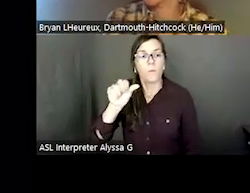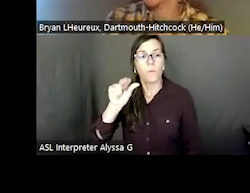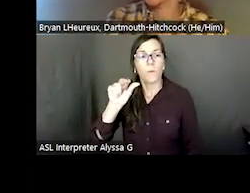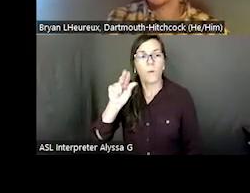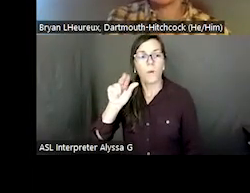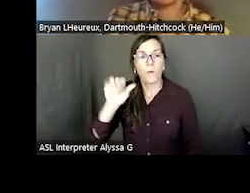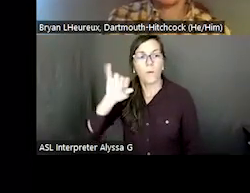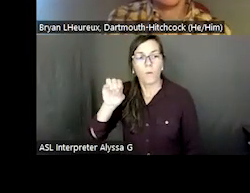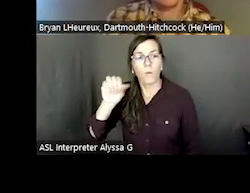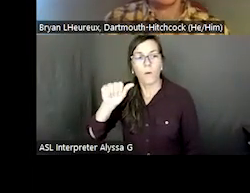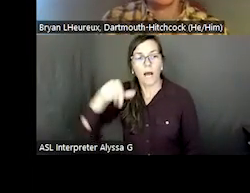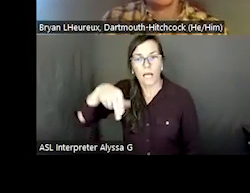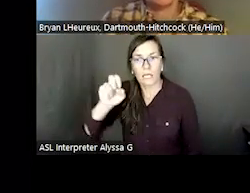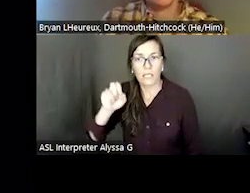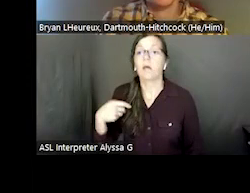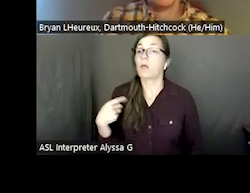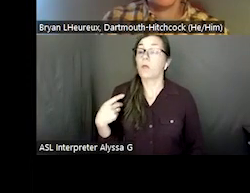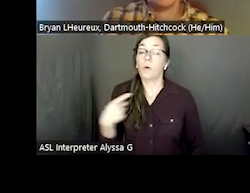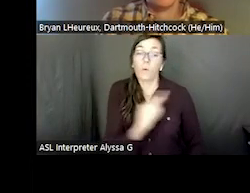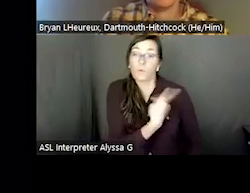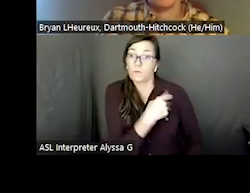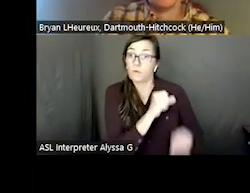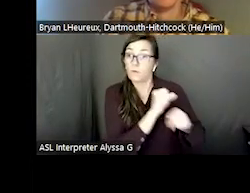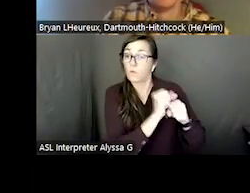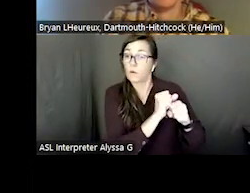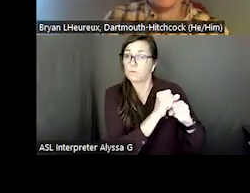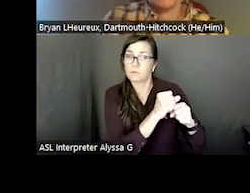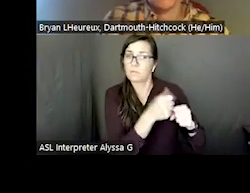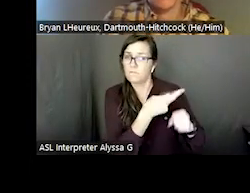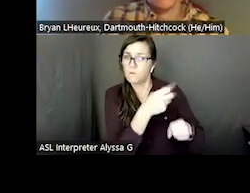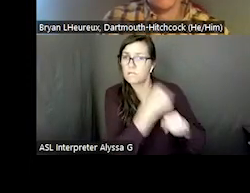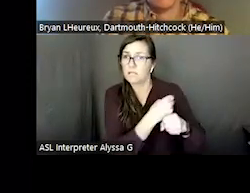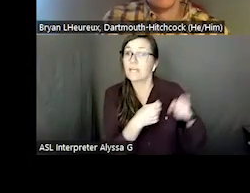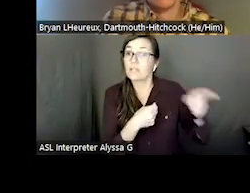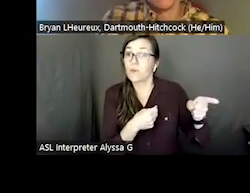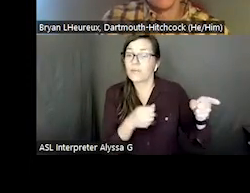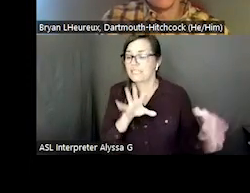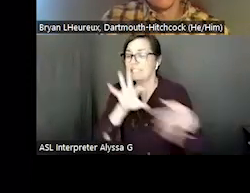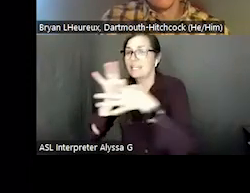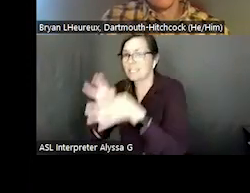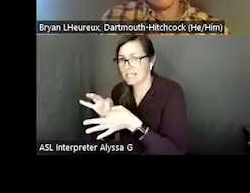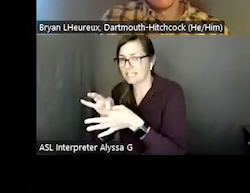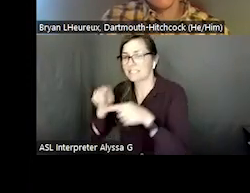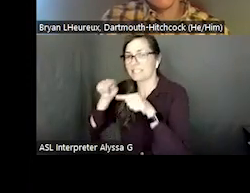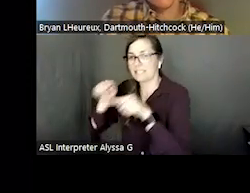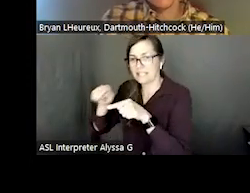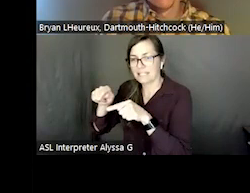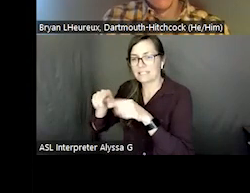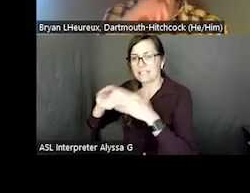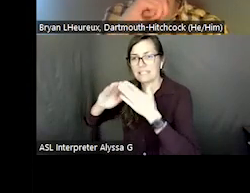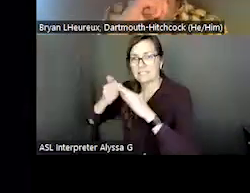of years, actually is deeply connected to Fuerza Unida through his mother. His mother and father were both